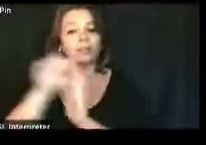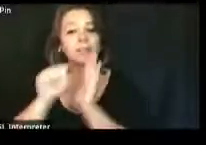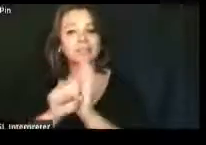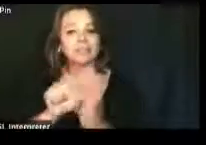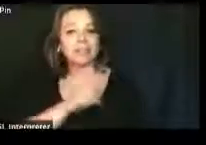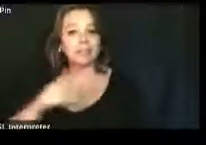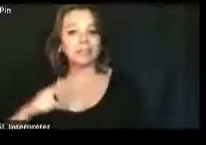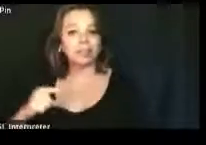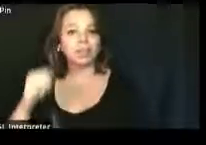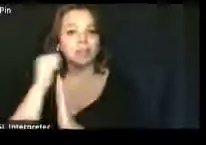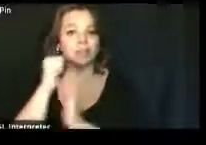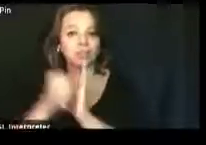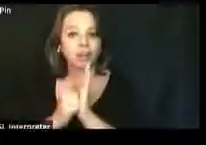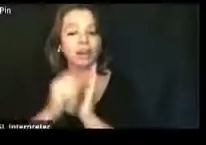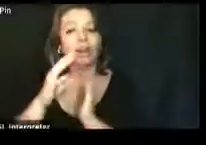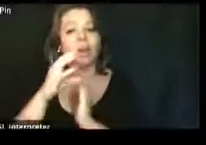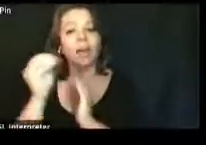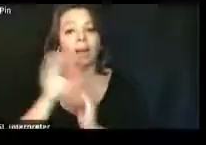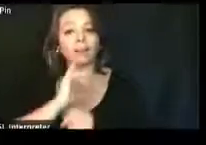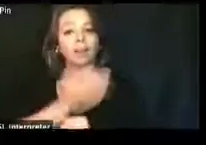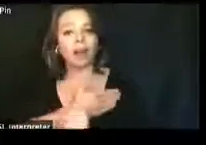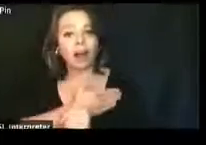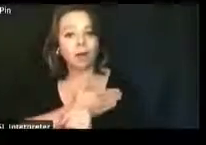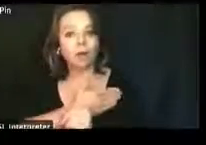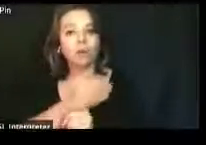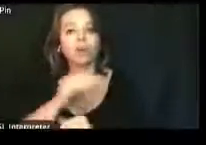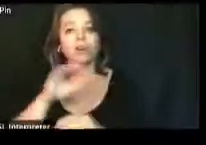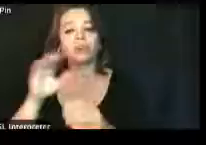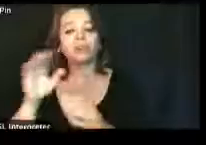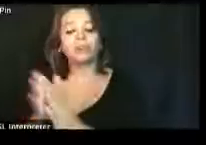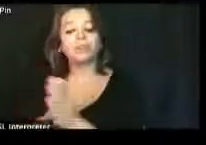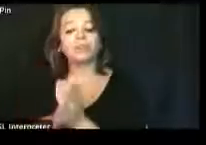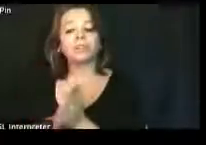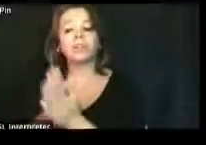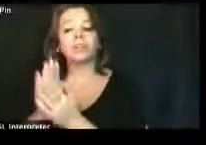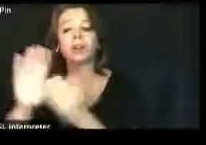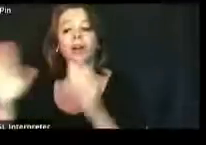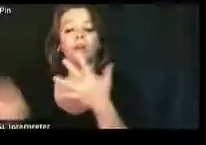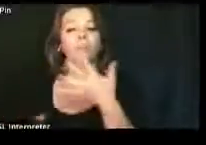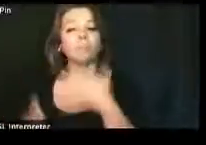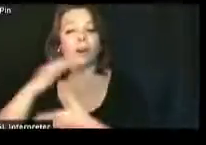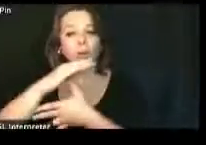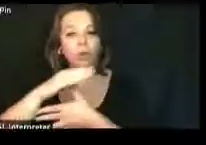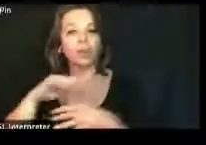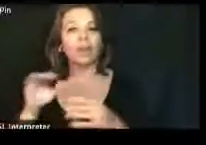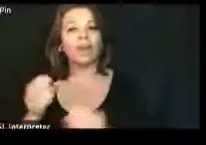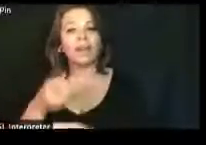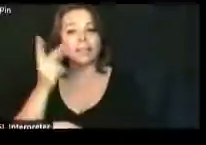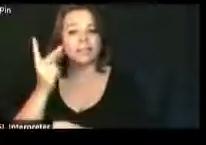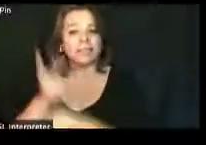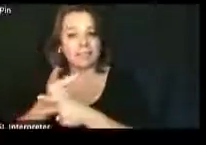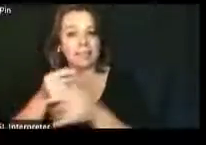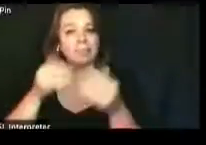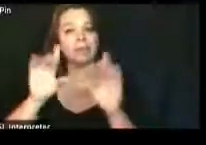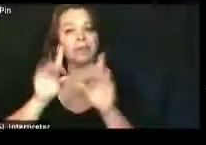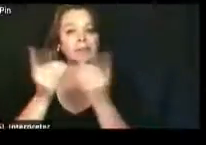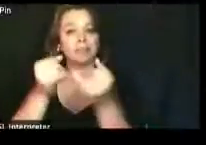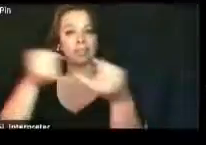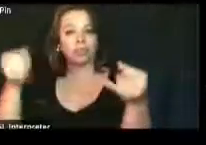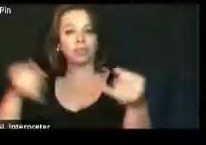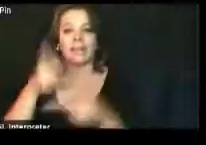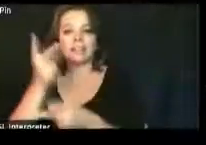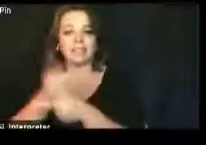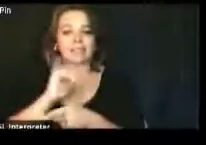our priority is to support redistricting lines that preserve the geographic and demographic integrity of the